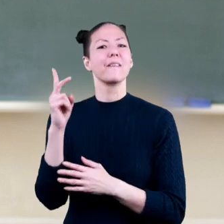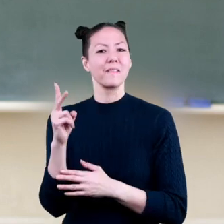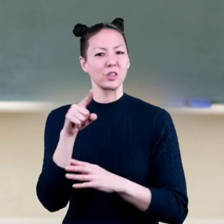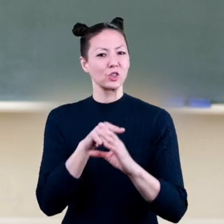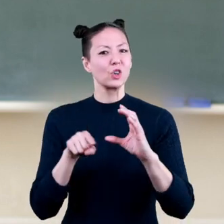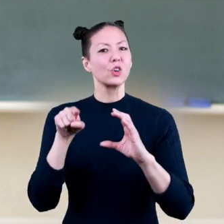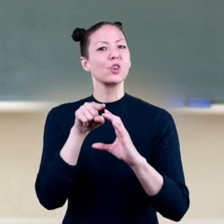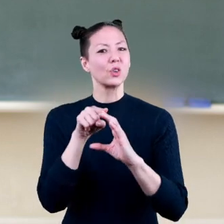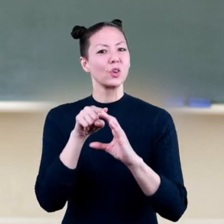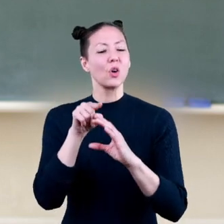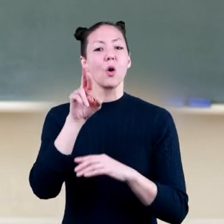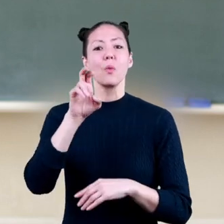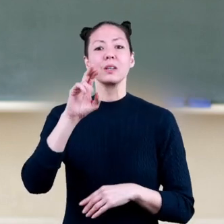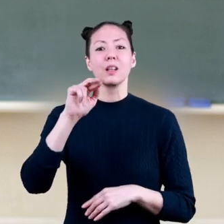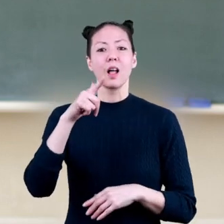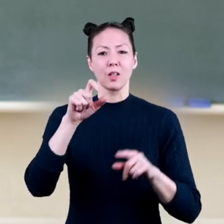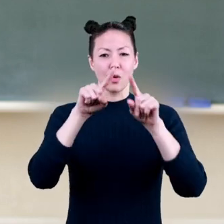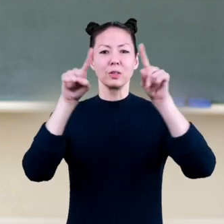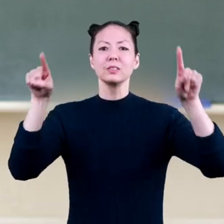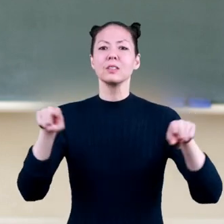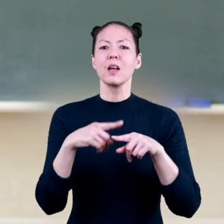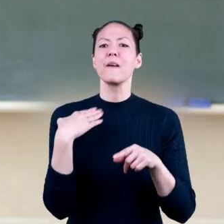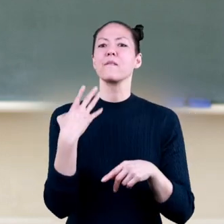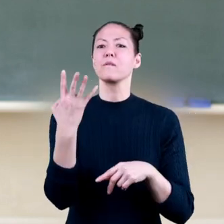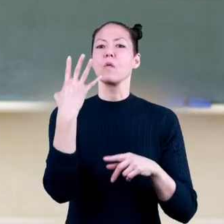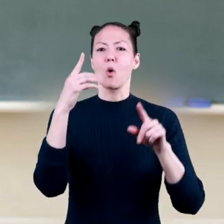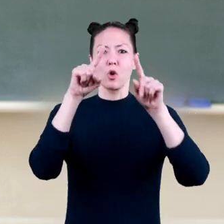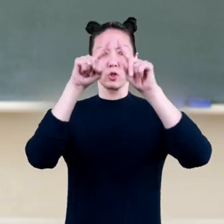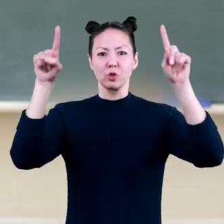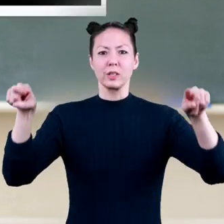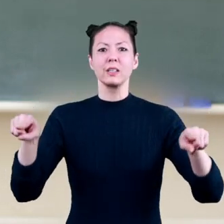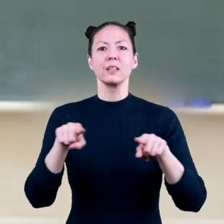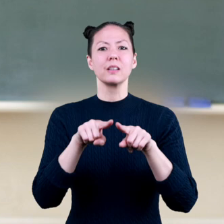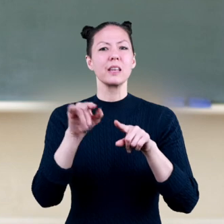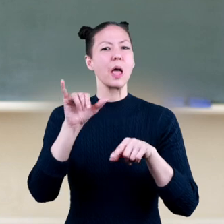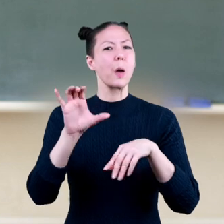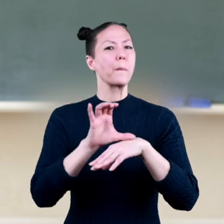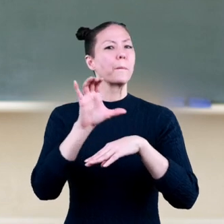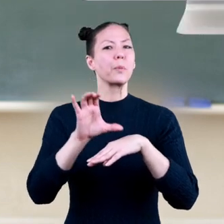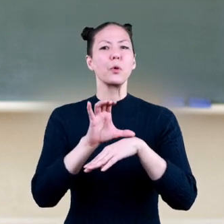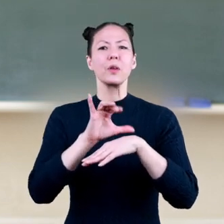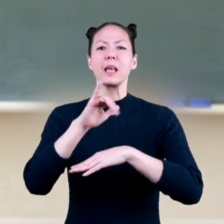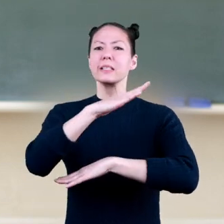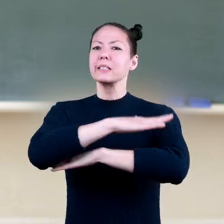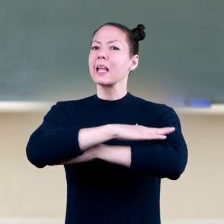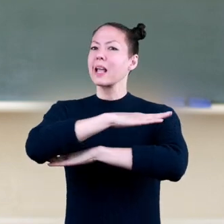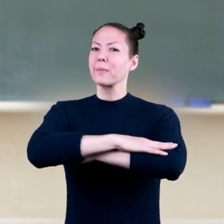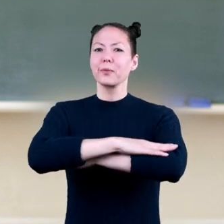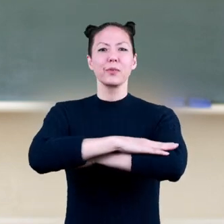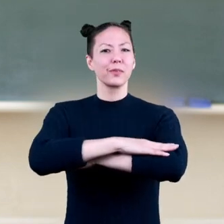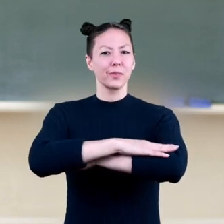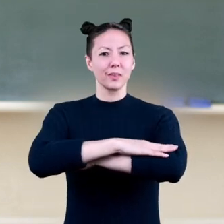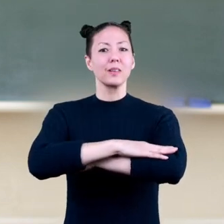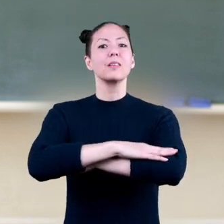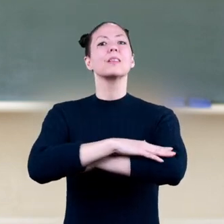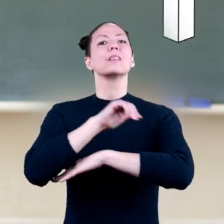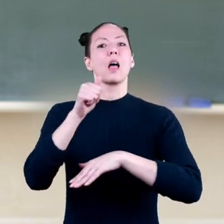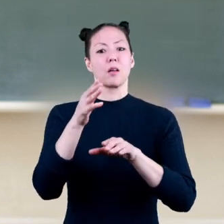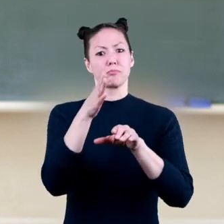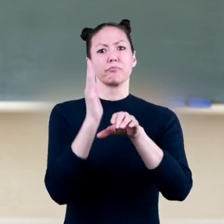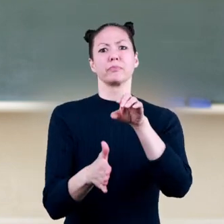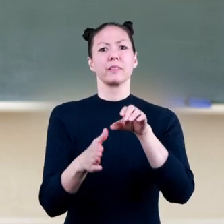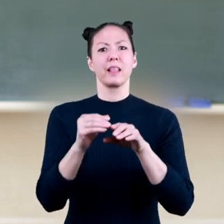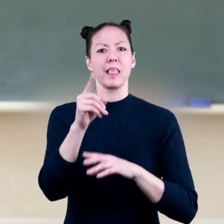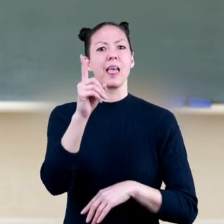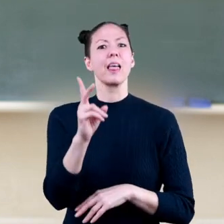half of a circle. A rectangle has four sides, just like a computer screen or the top of a table. It can also